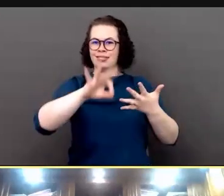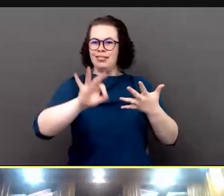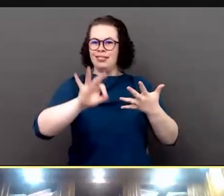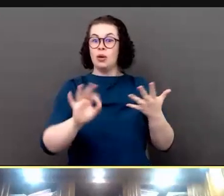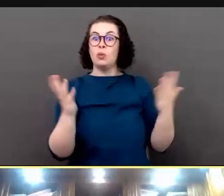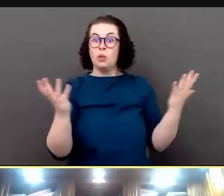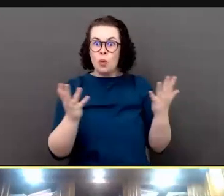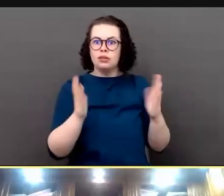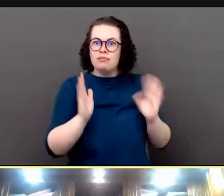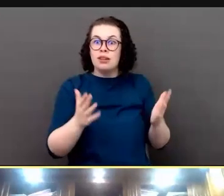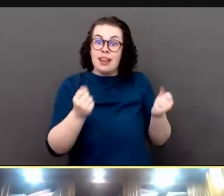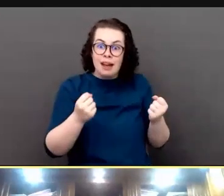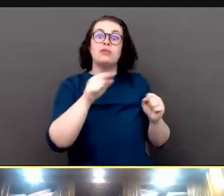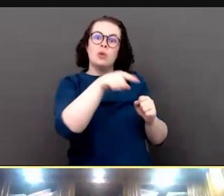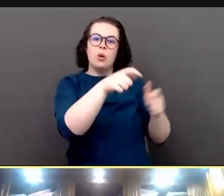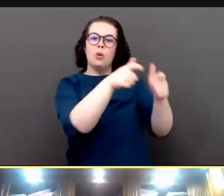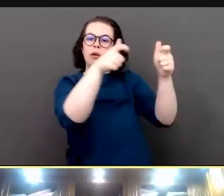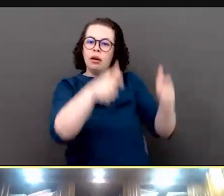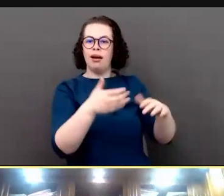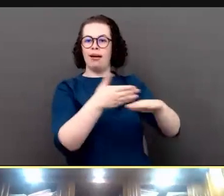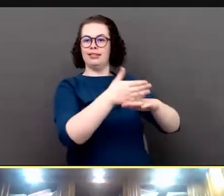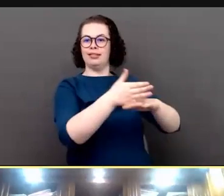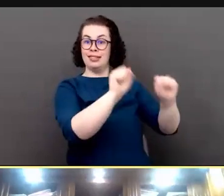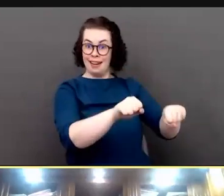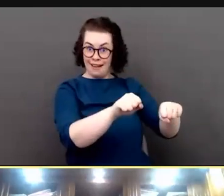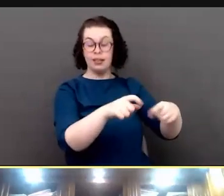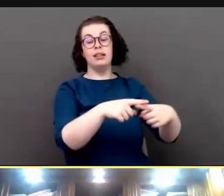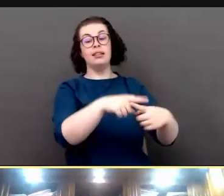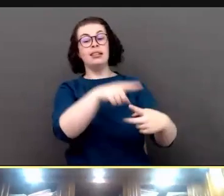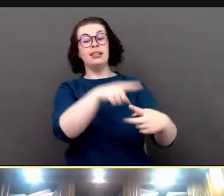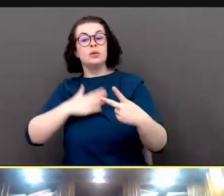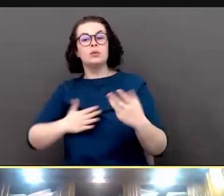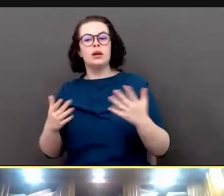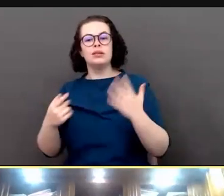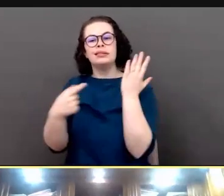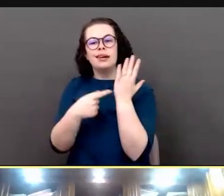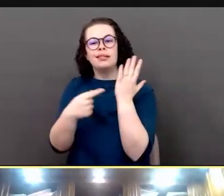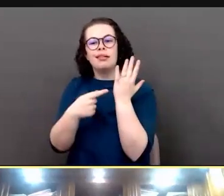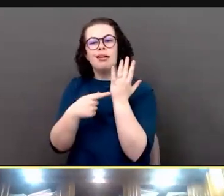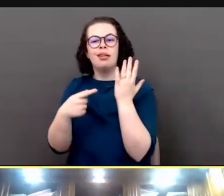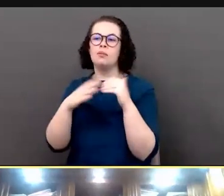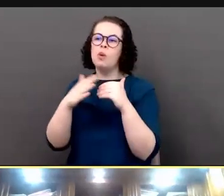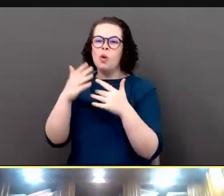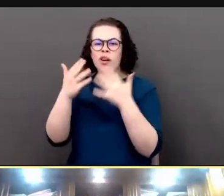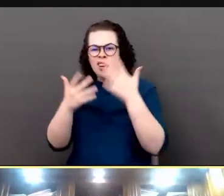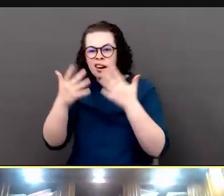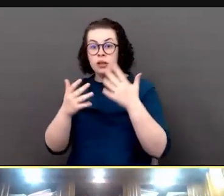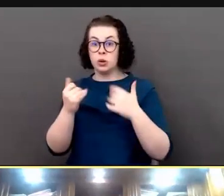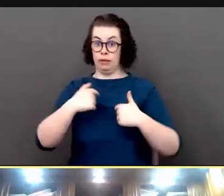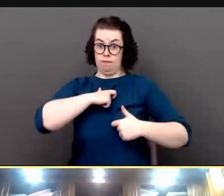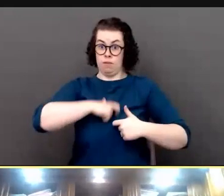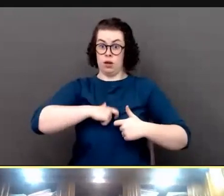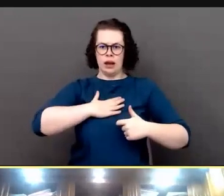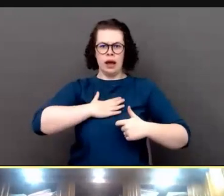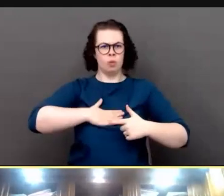building accessible. And second, a technical report in which persons would be that want to build accessibility would